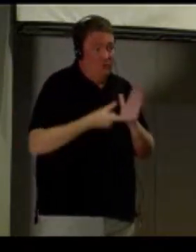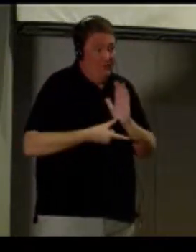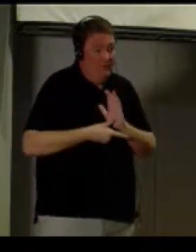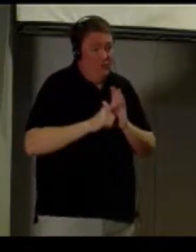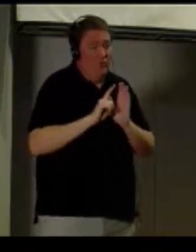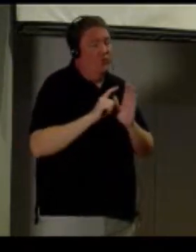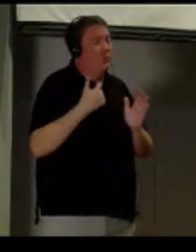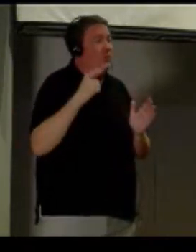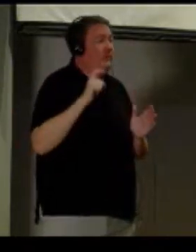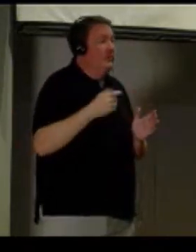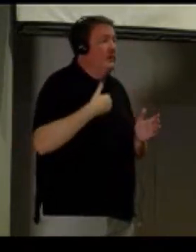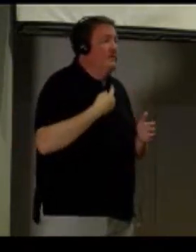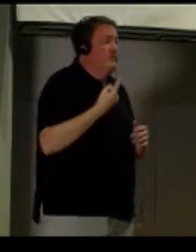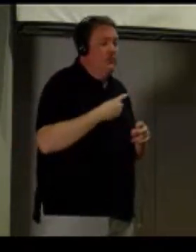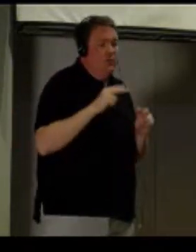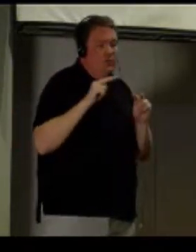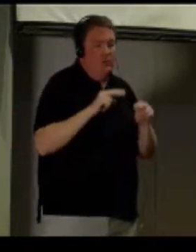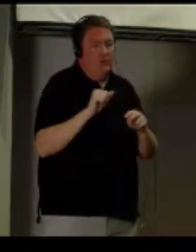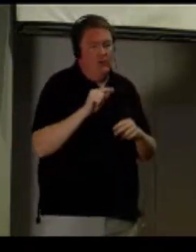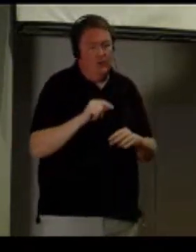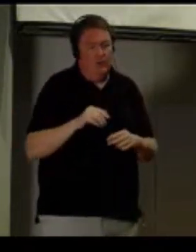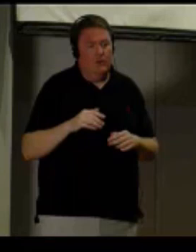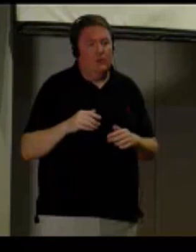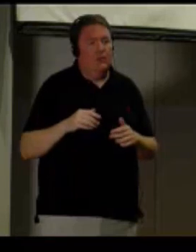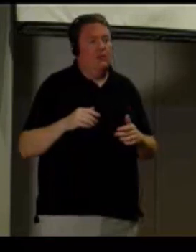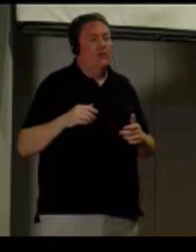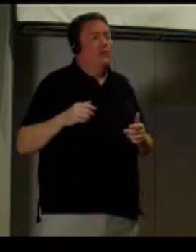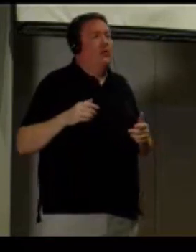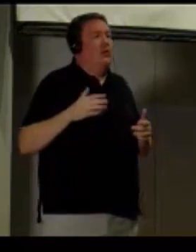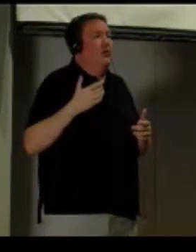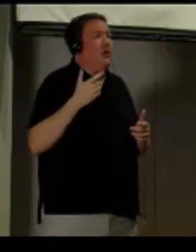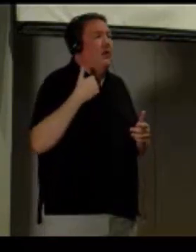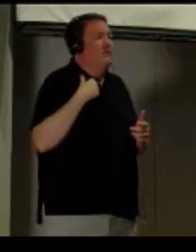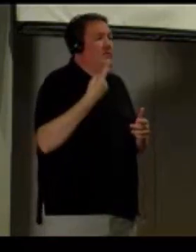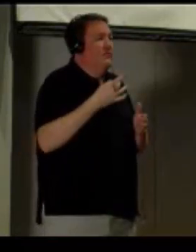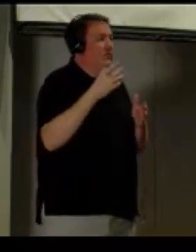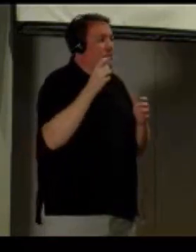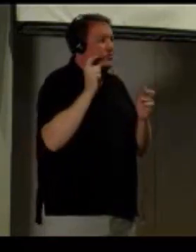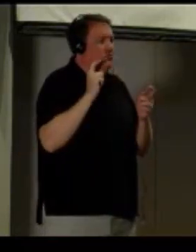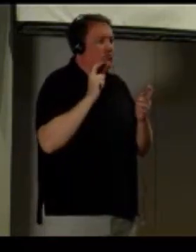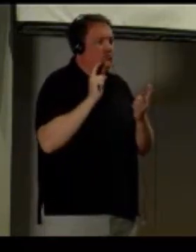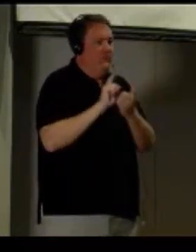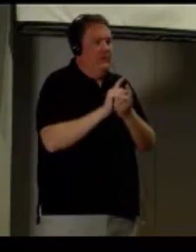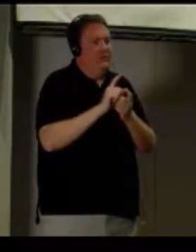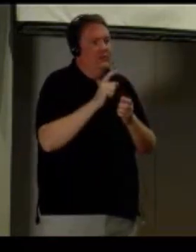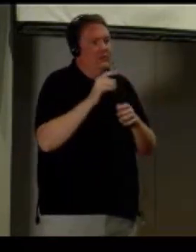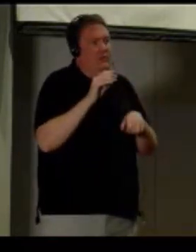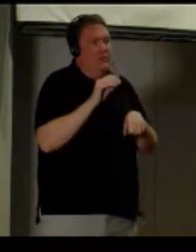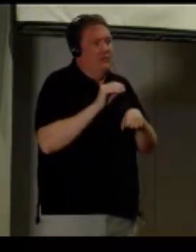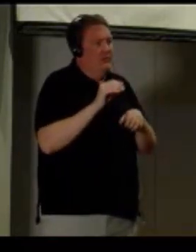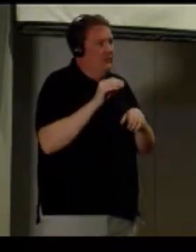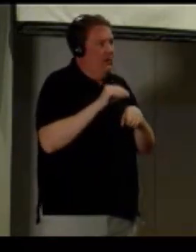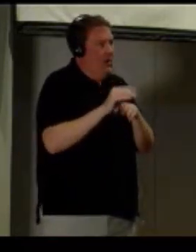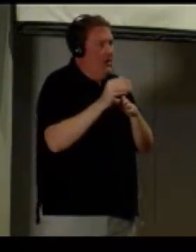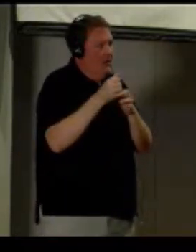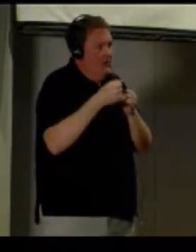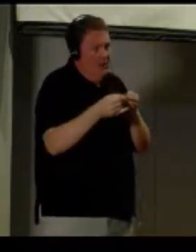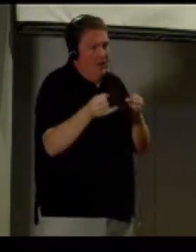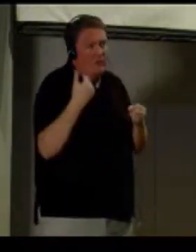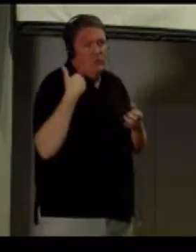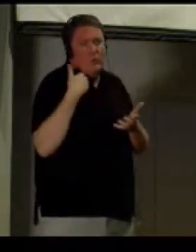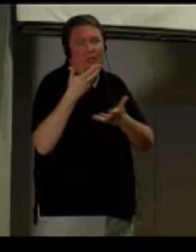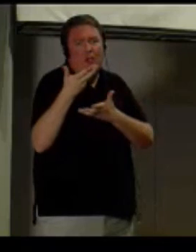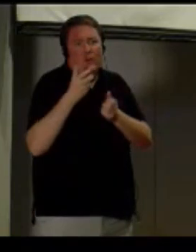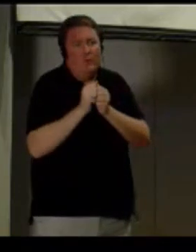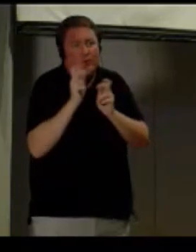to have someone look at them to make sure that they meet the guidelines of the Smithsonian. We interact with our people when they publish to